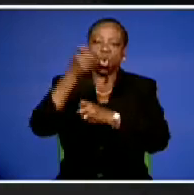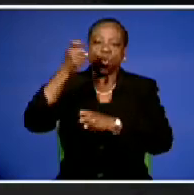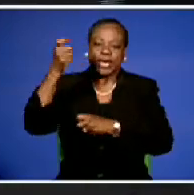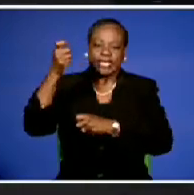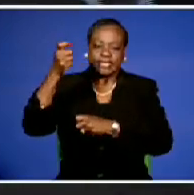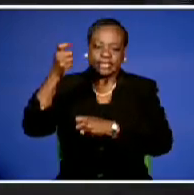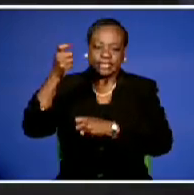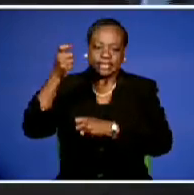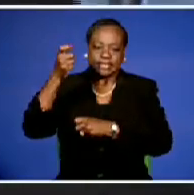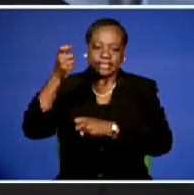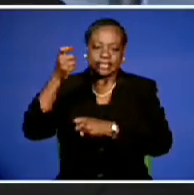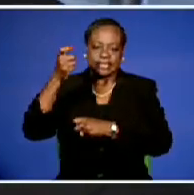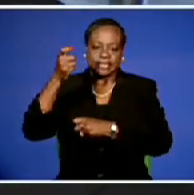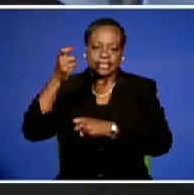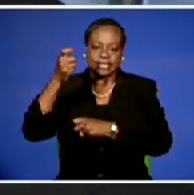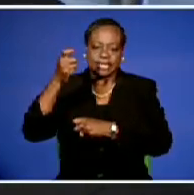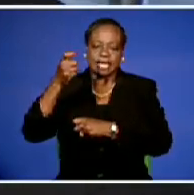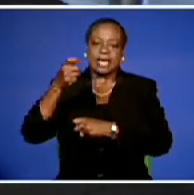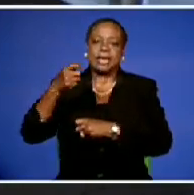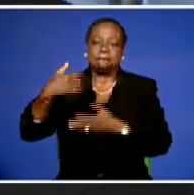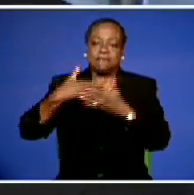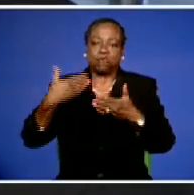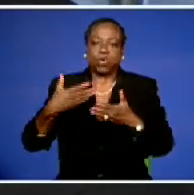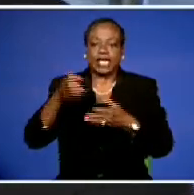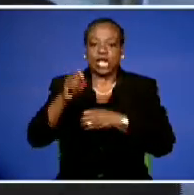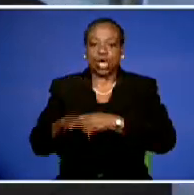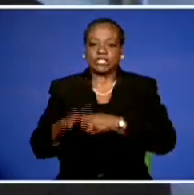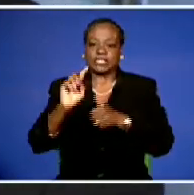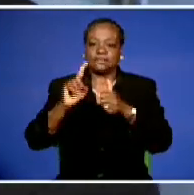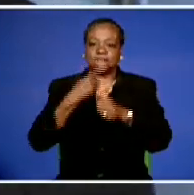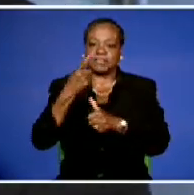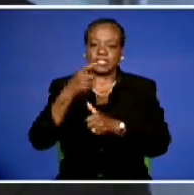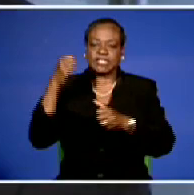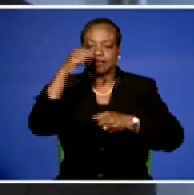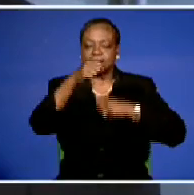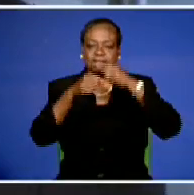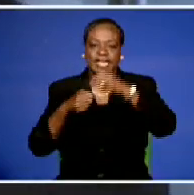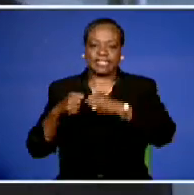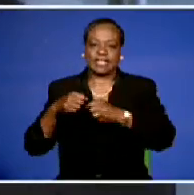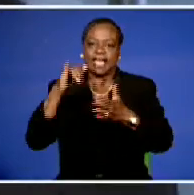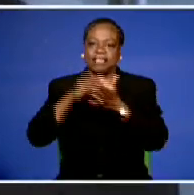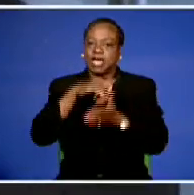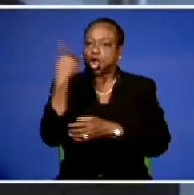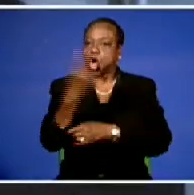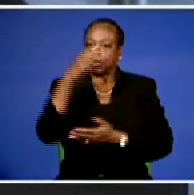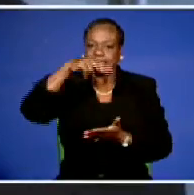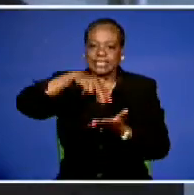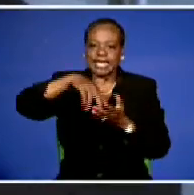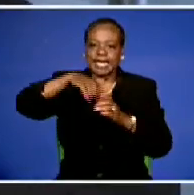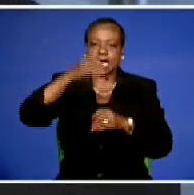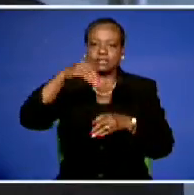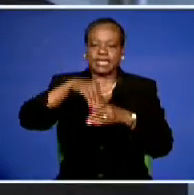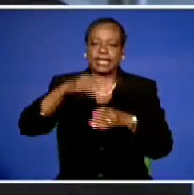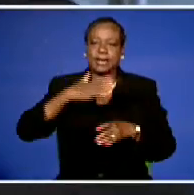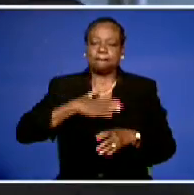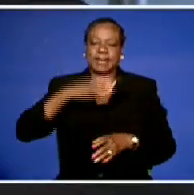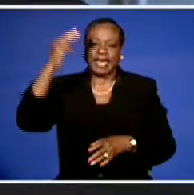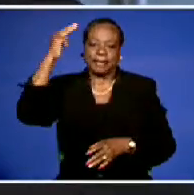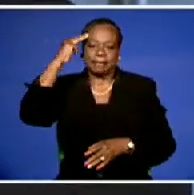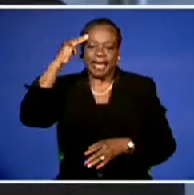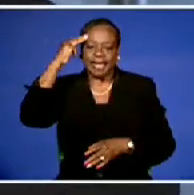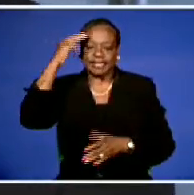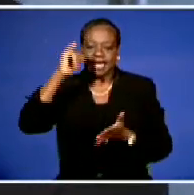he lost his first fight. And that always stands out in my mind. And that is why he was named